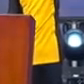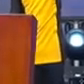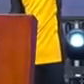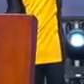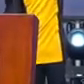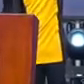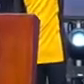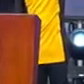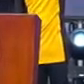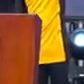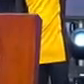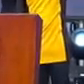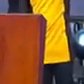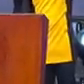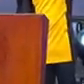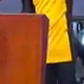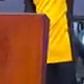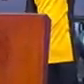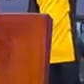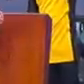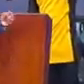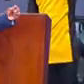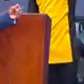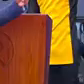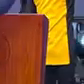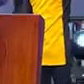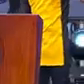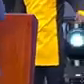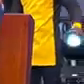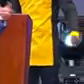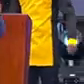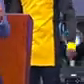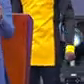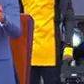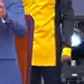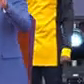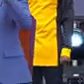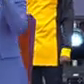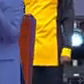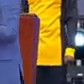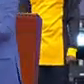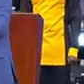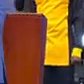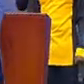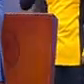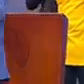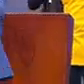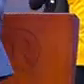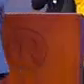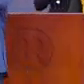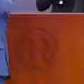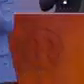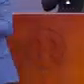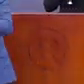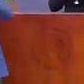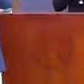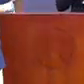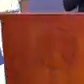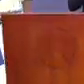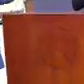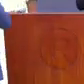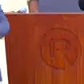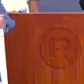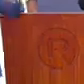you believe it if you believe it with your heart if you believe the word that has been spoken I want you to